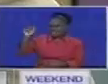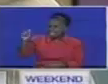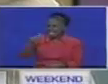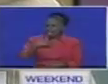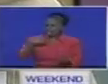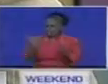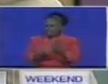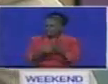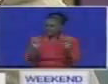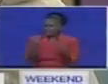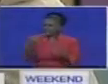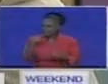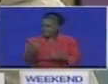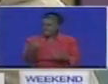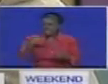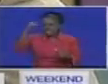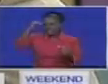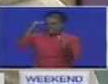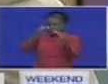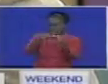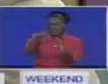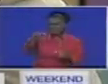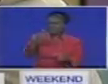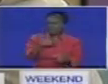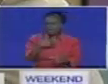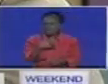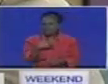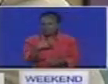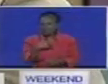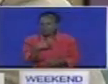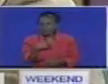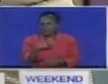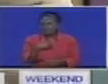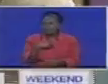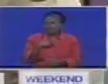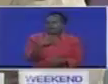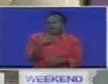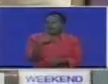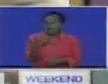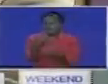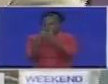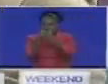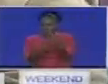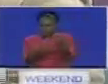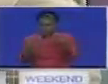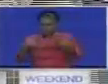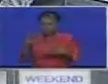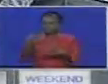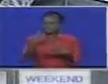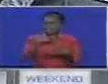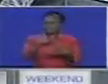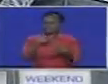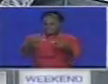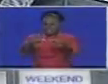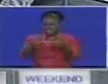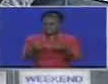of certificates. Mm. And we all remember there were Moi, Mishuki issue where both people were claiming they had the